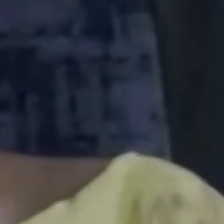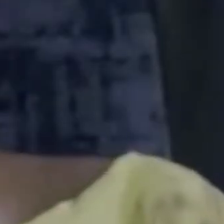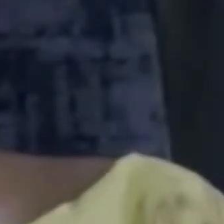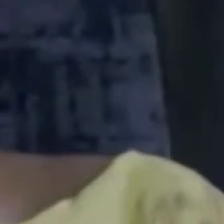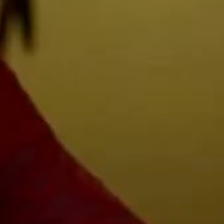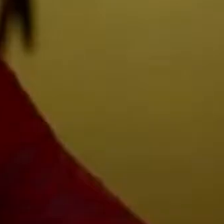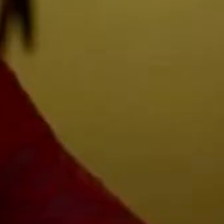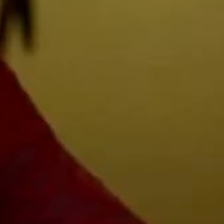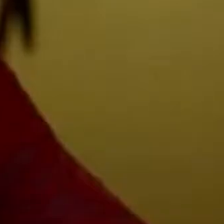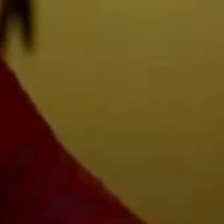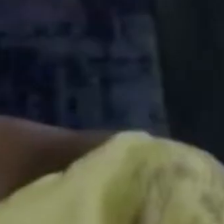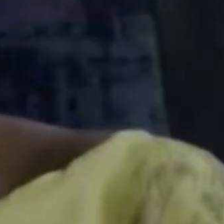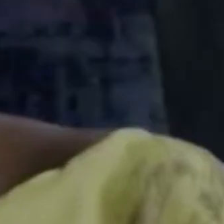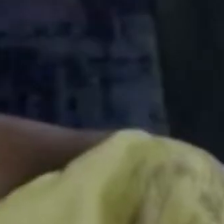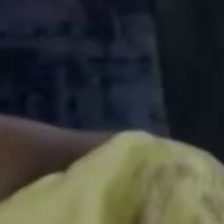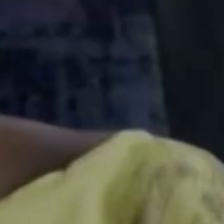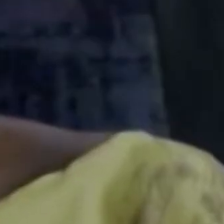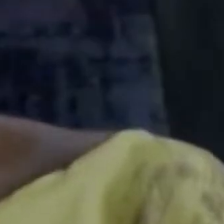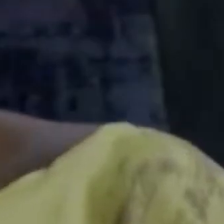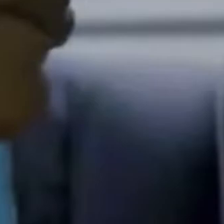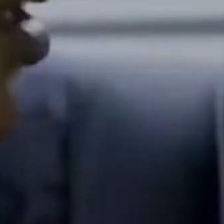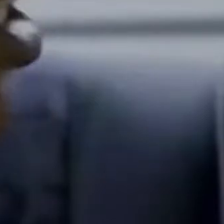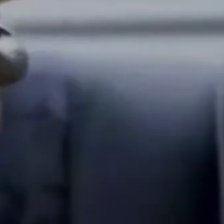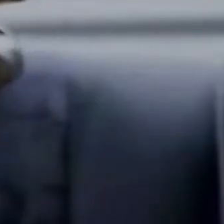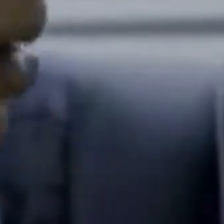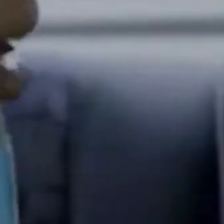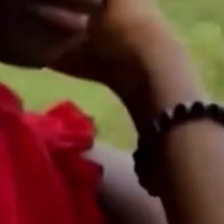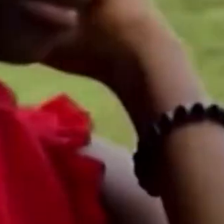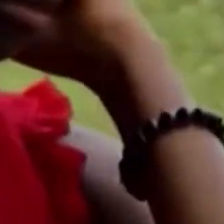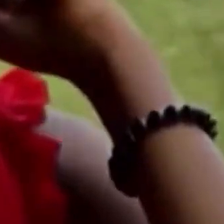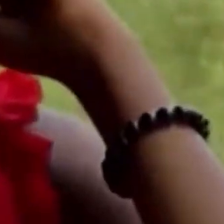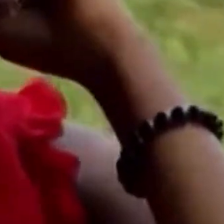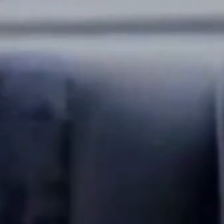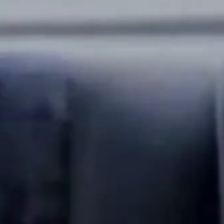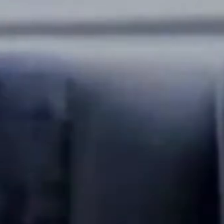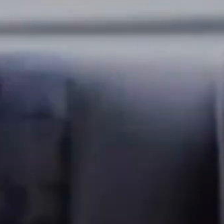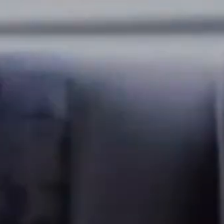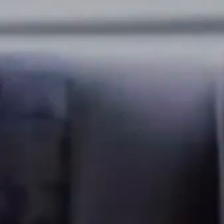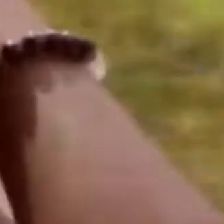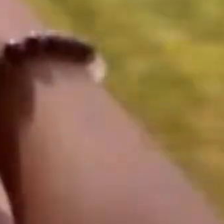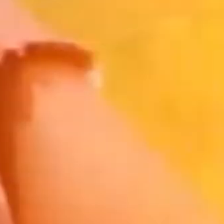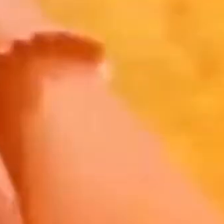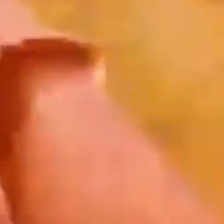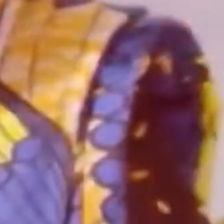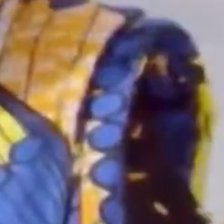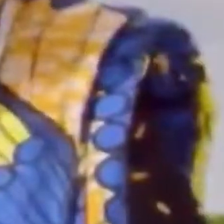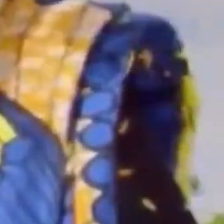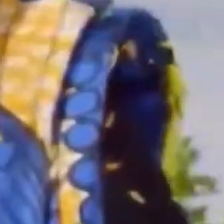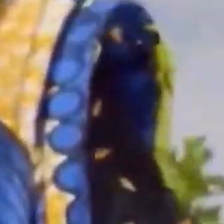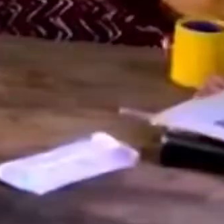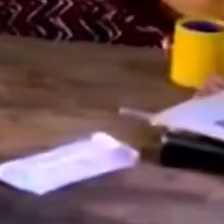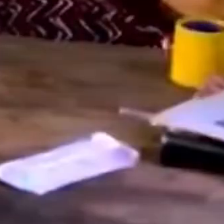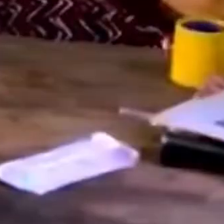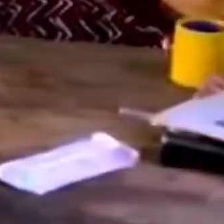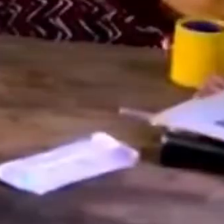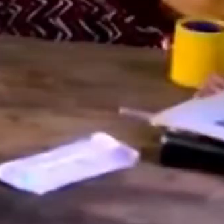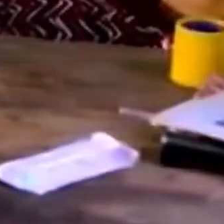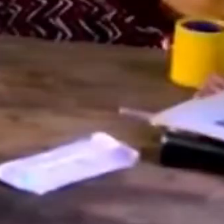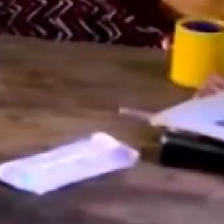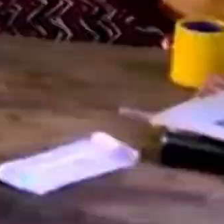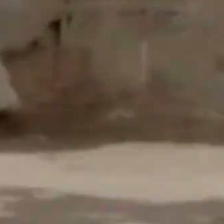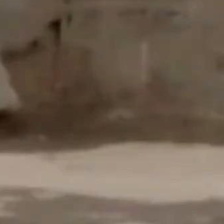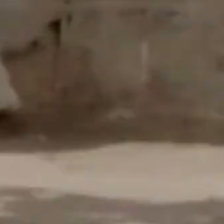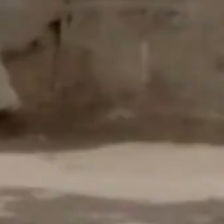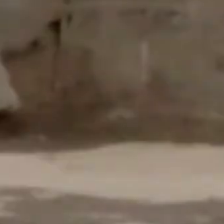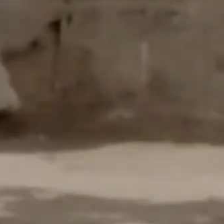I have agreed with the Zamanis that you will stay and be their help for as long as it takes. You have always